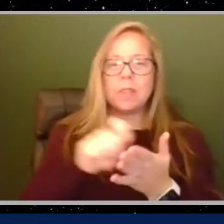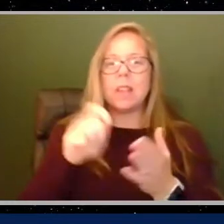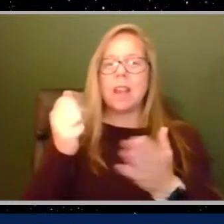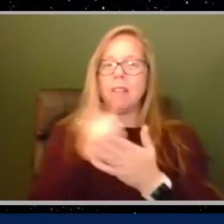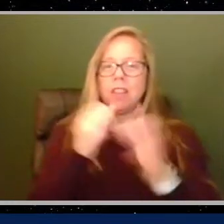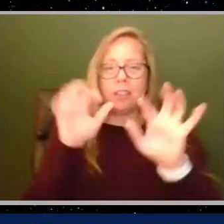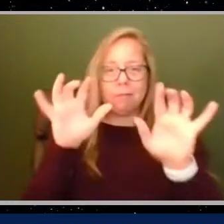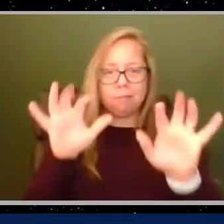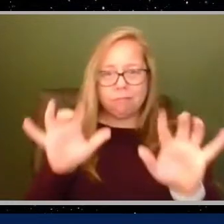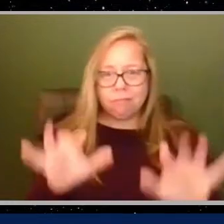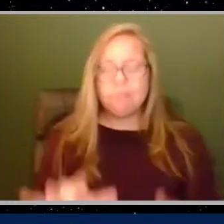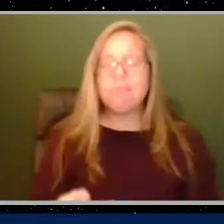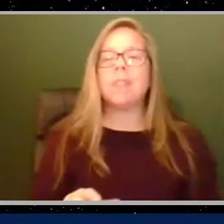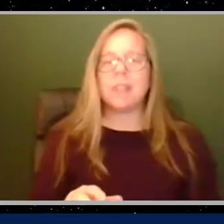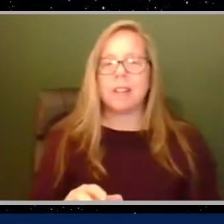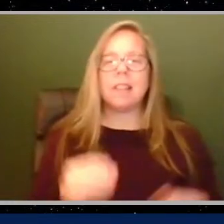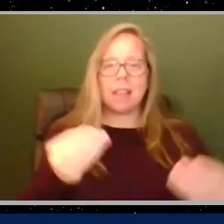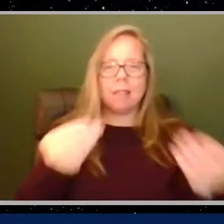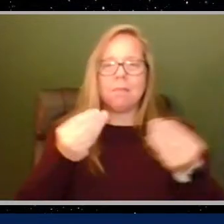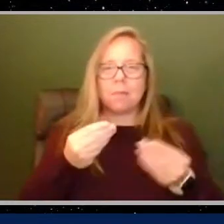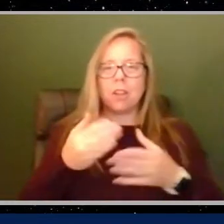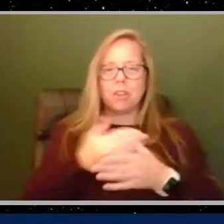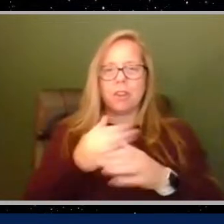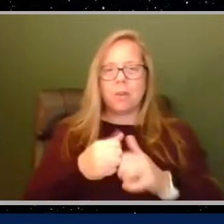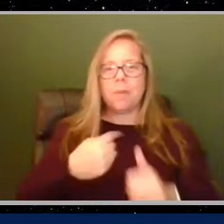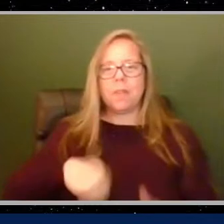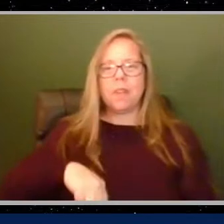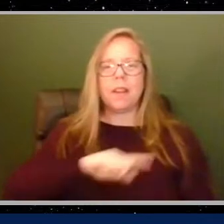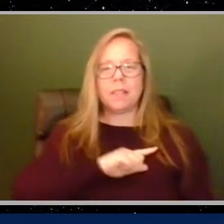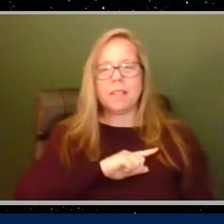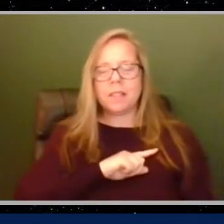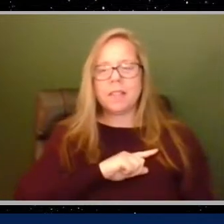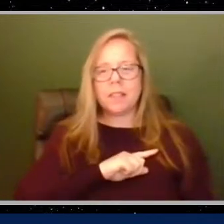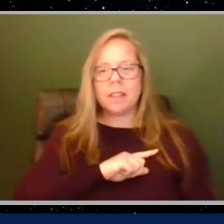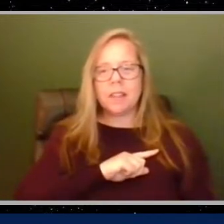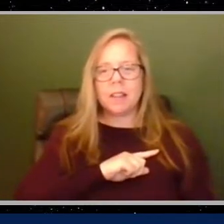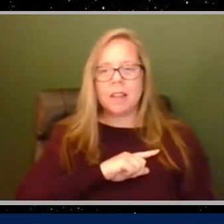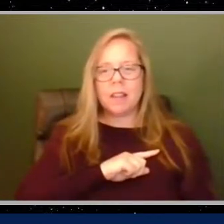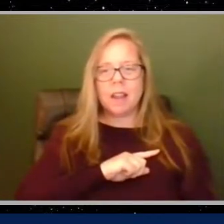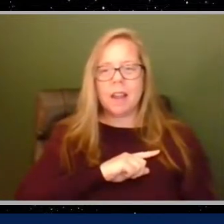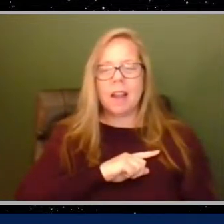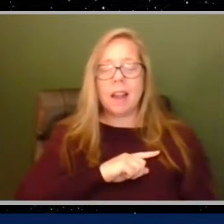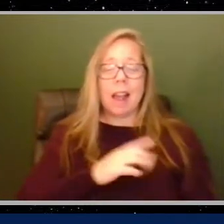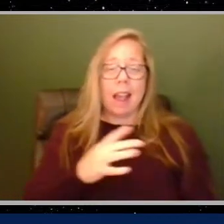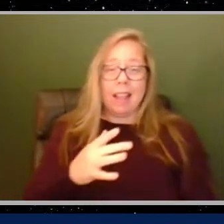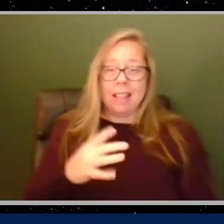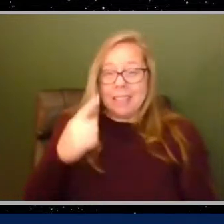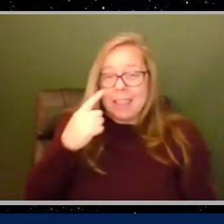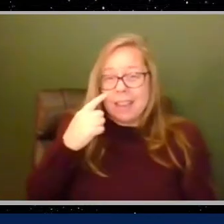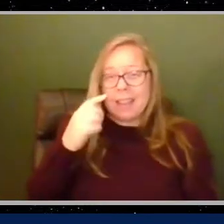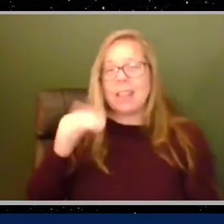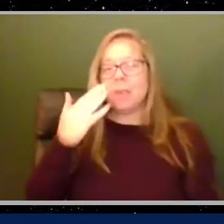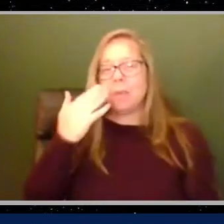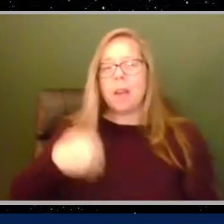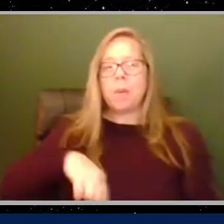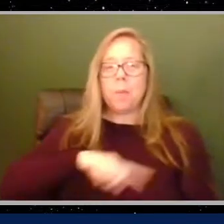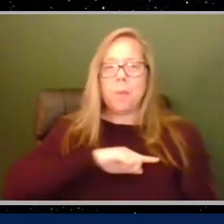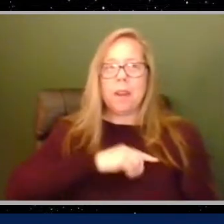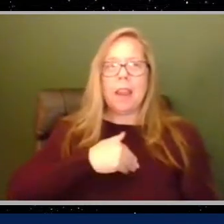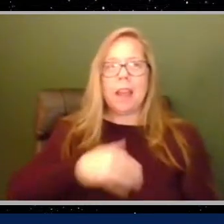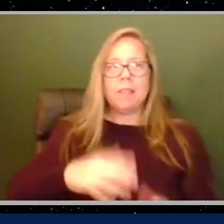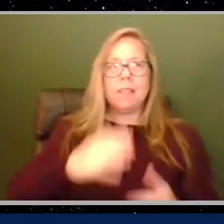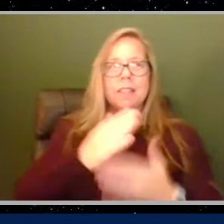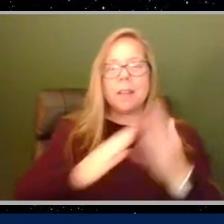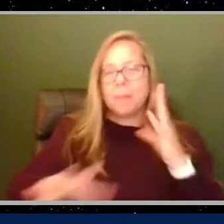did for flight 2, and I think that's why we have some additional academic